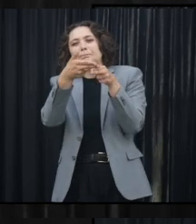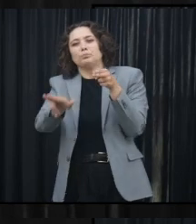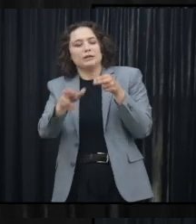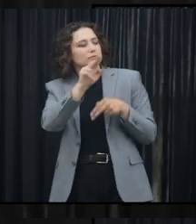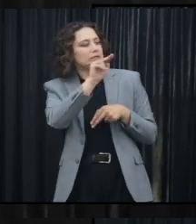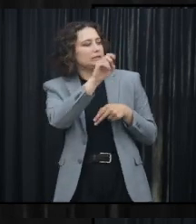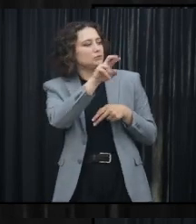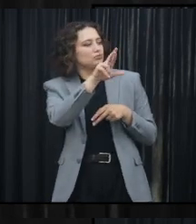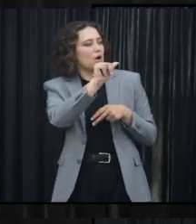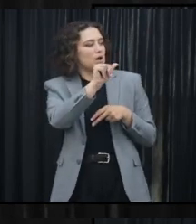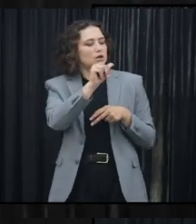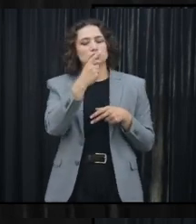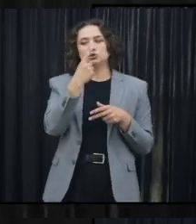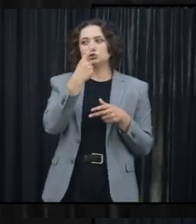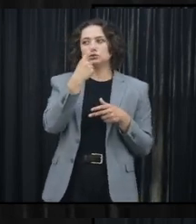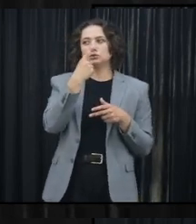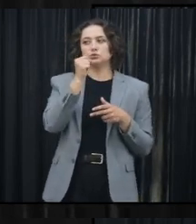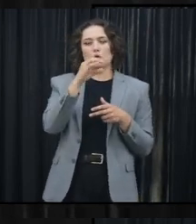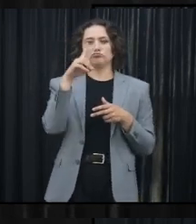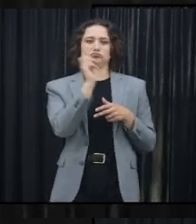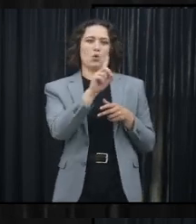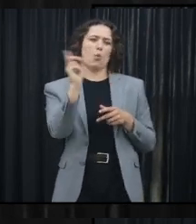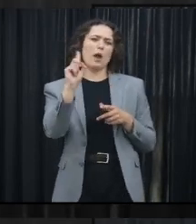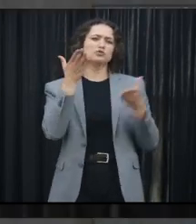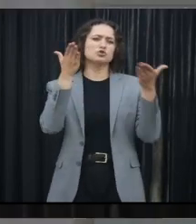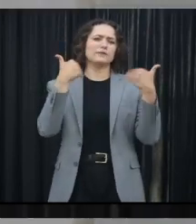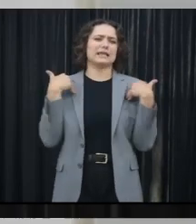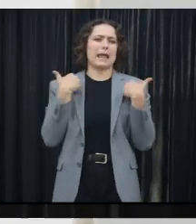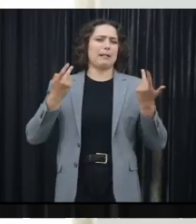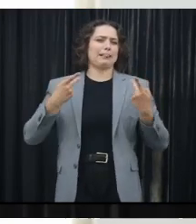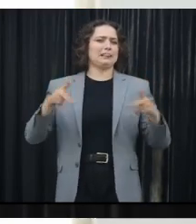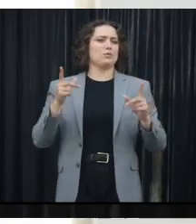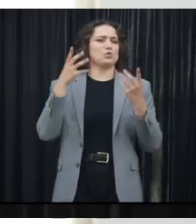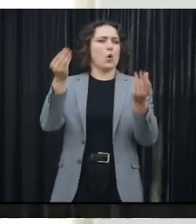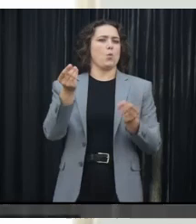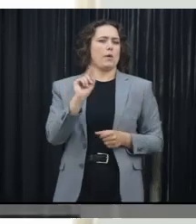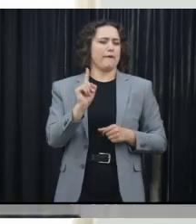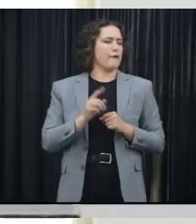could identify or let us know, where is a service animal allowed to go?